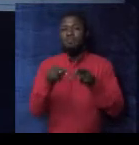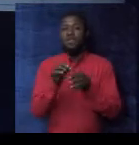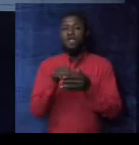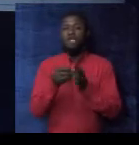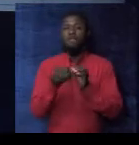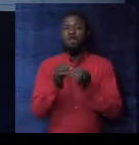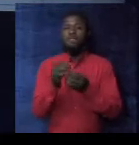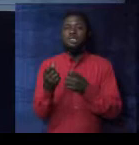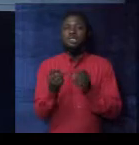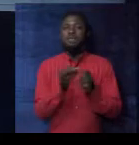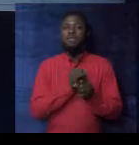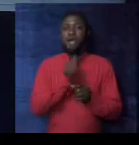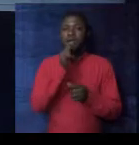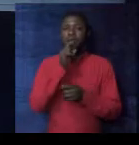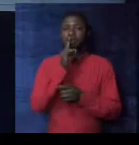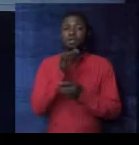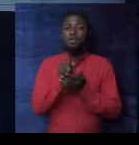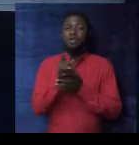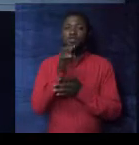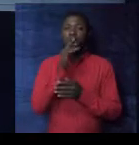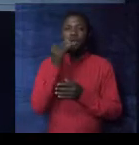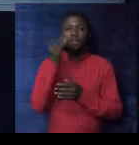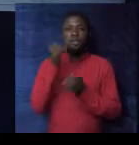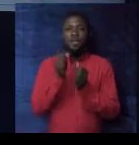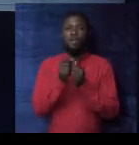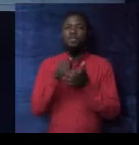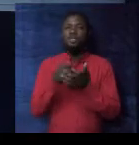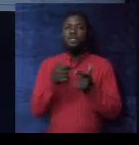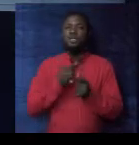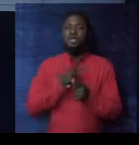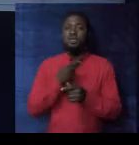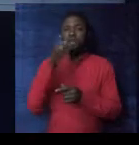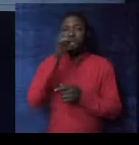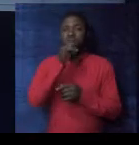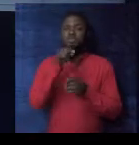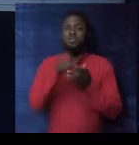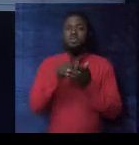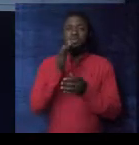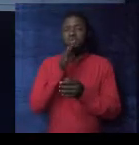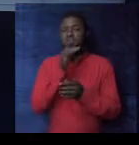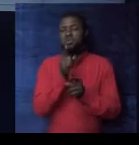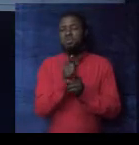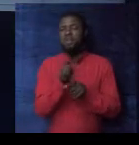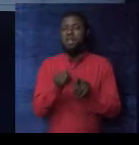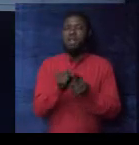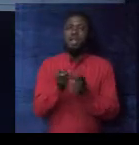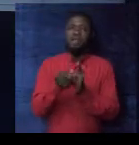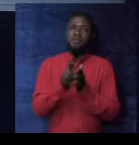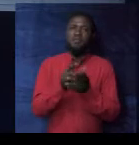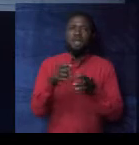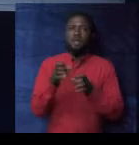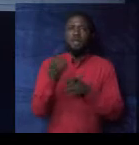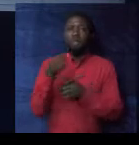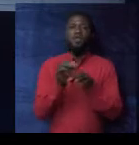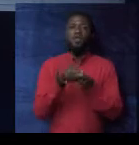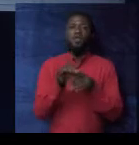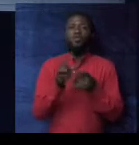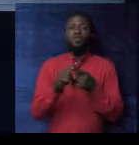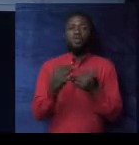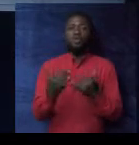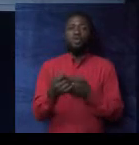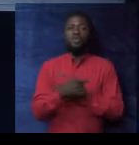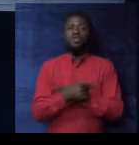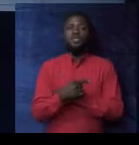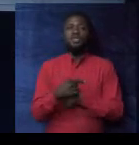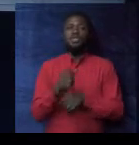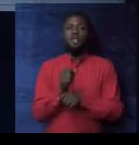values in numbering system, and I'm sure that you're familiar with it, so let's just assume that this will be a sort of revision class for you. Moving on